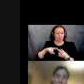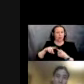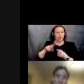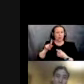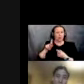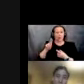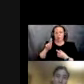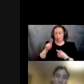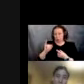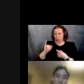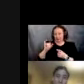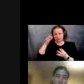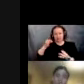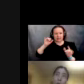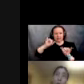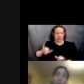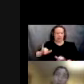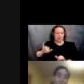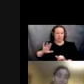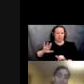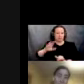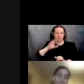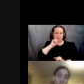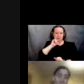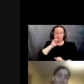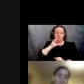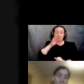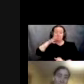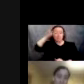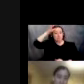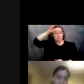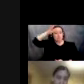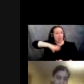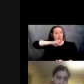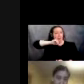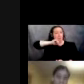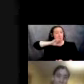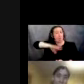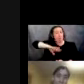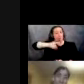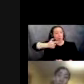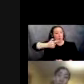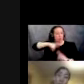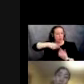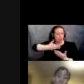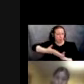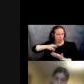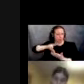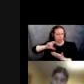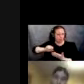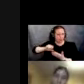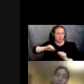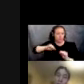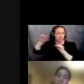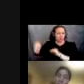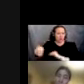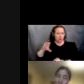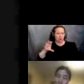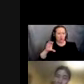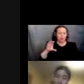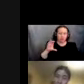was about 21 when he arrived in the United States. And he moved to Coloma and